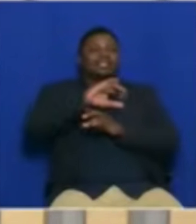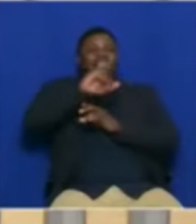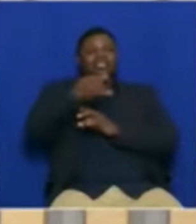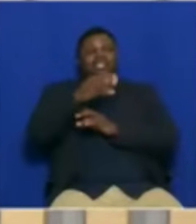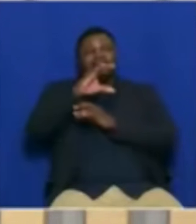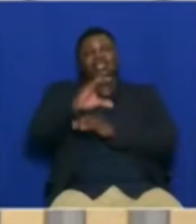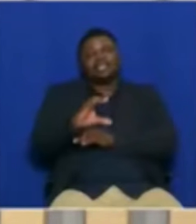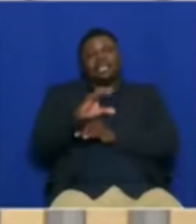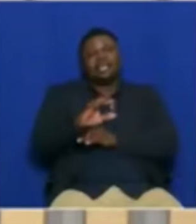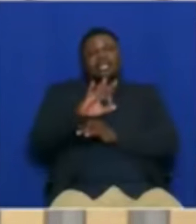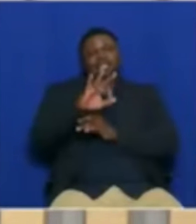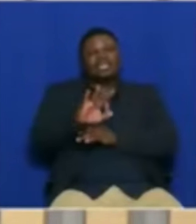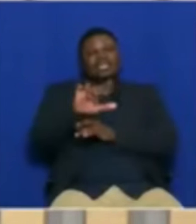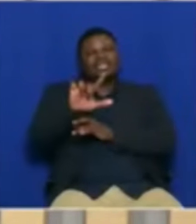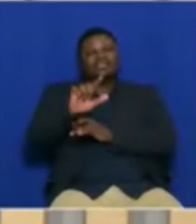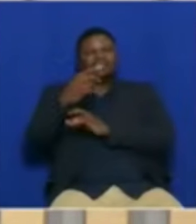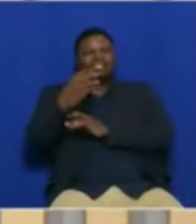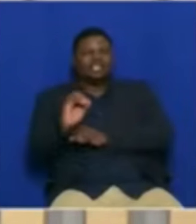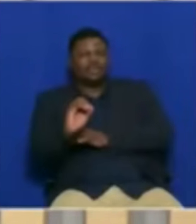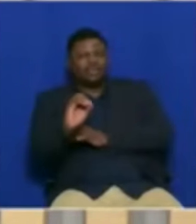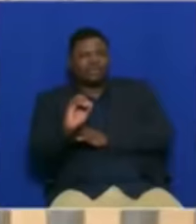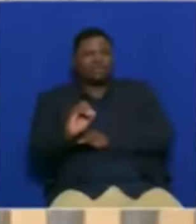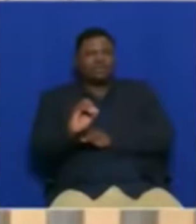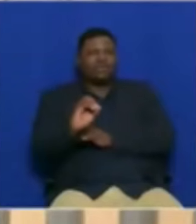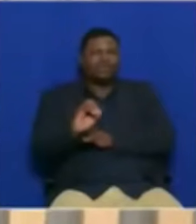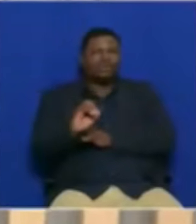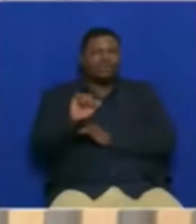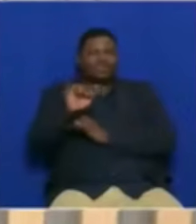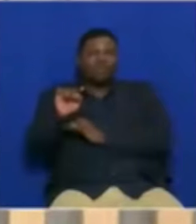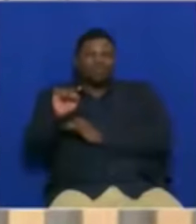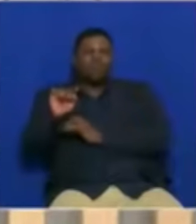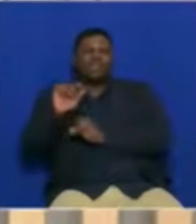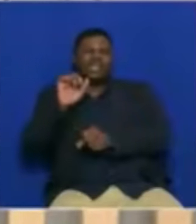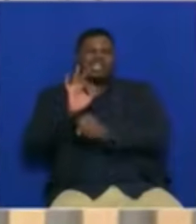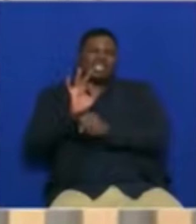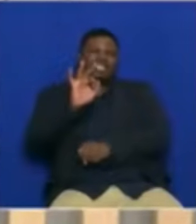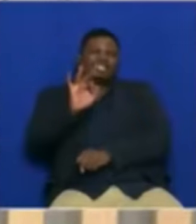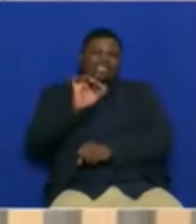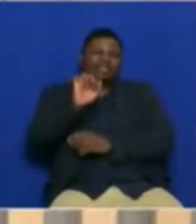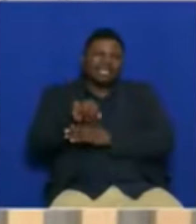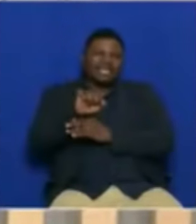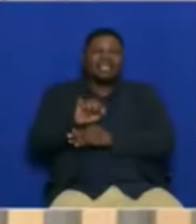37013, same file, page 381.